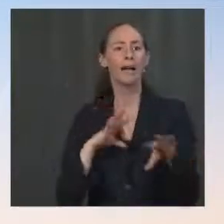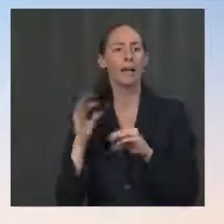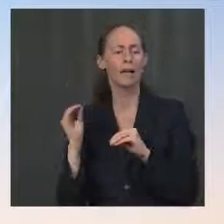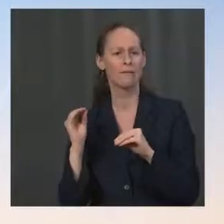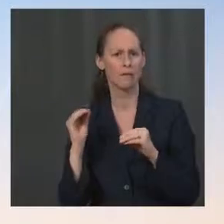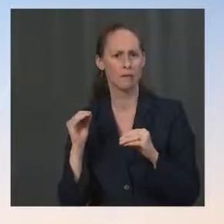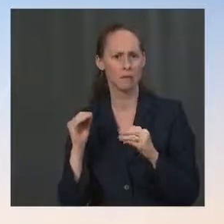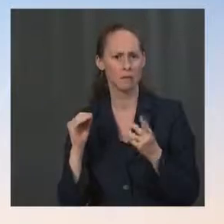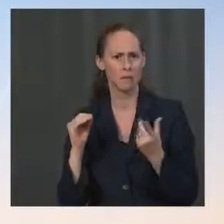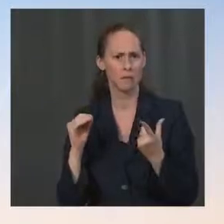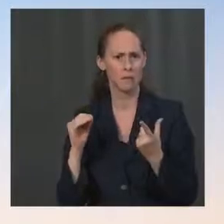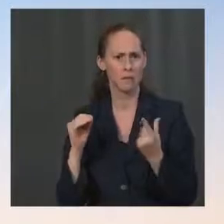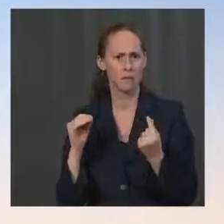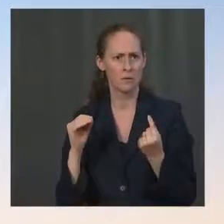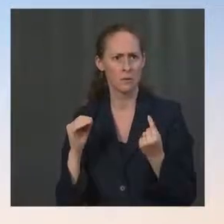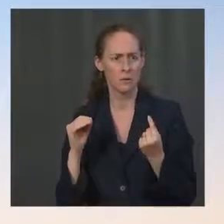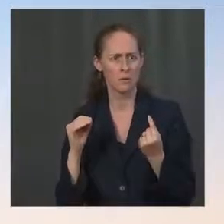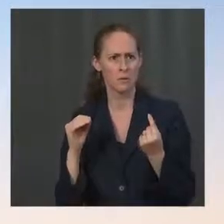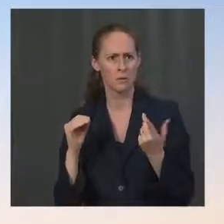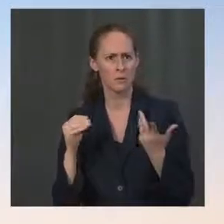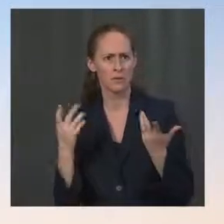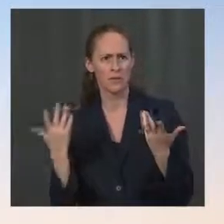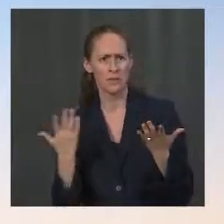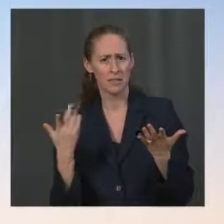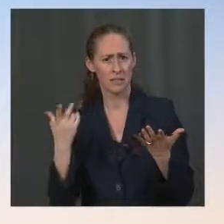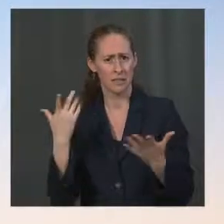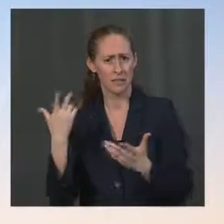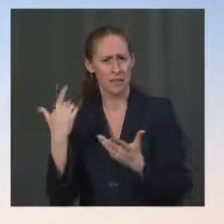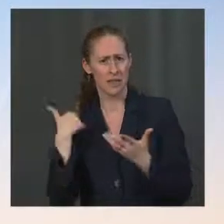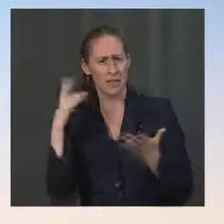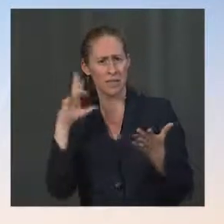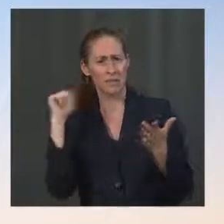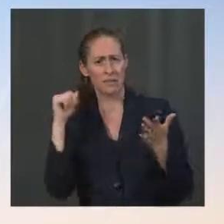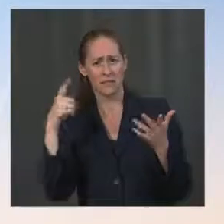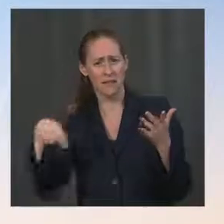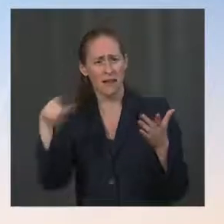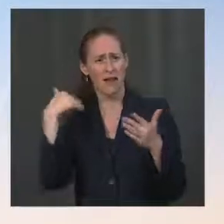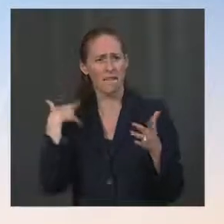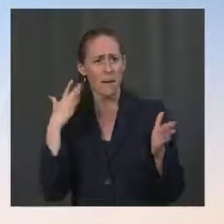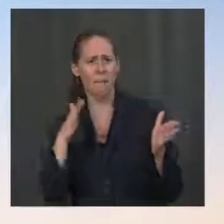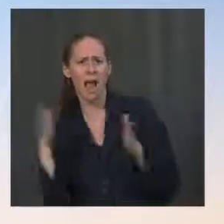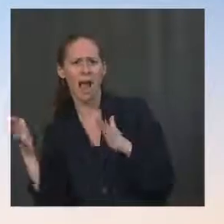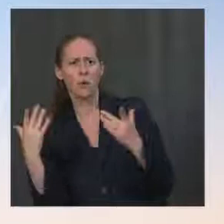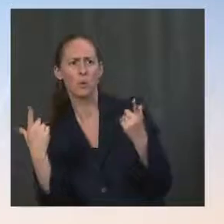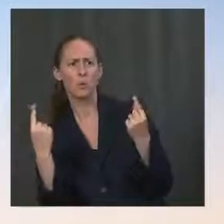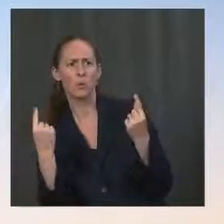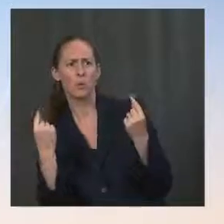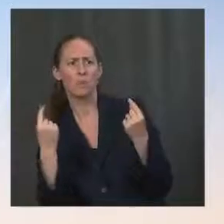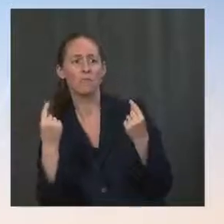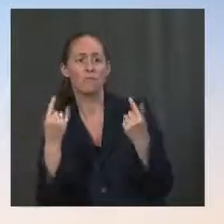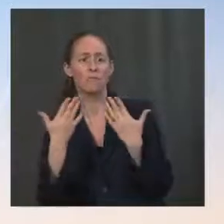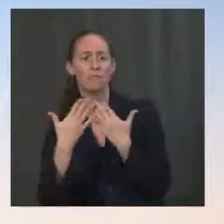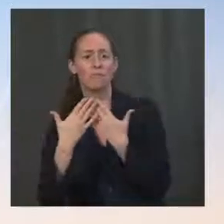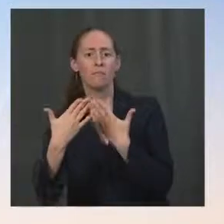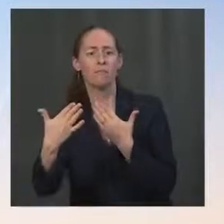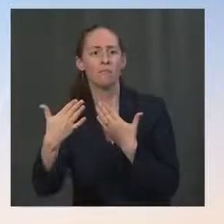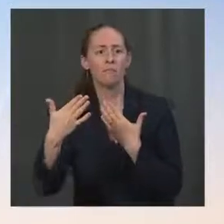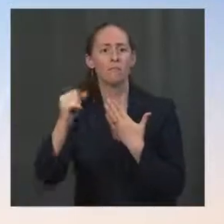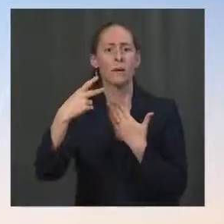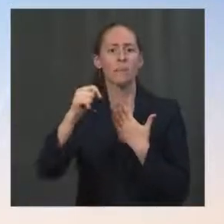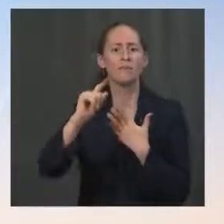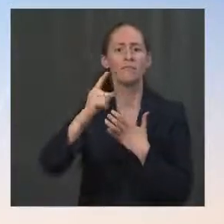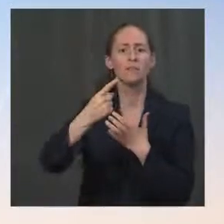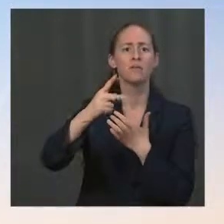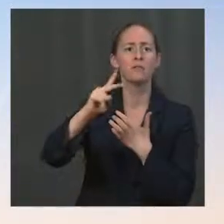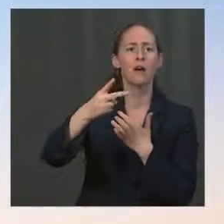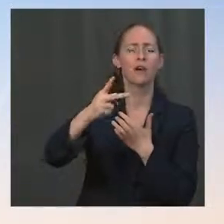now have a vision of a process that they will use to get people out after August 31st? And what